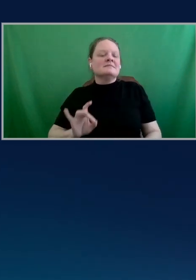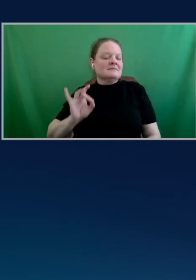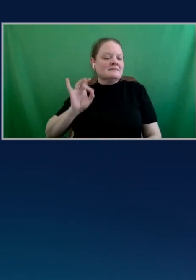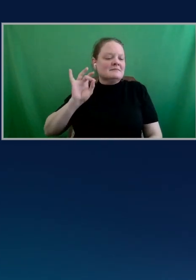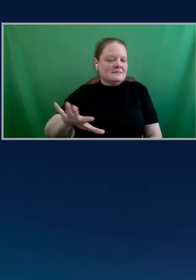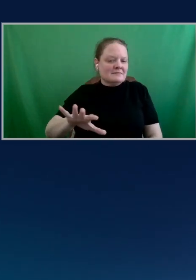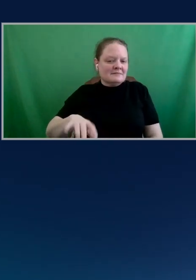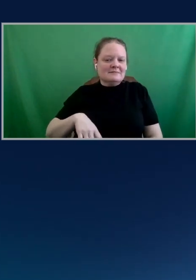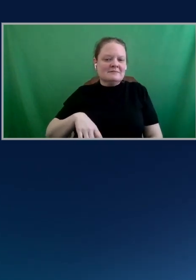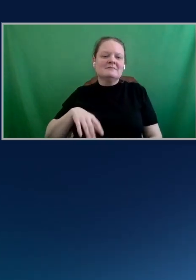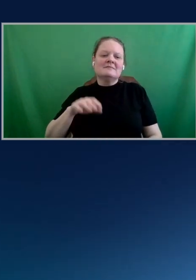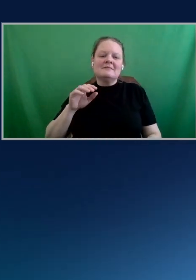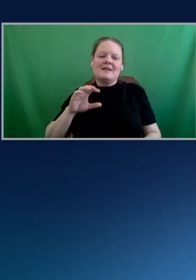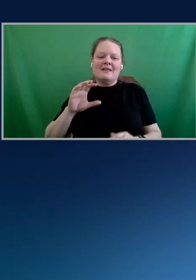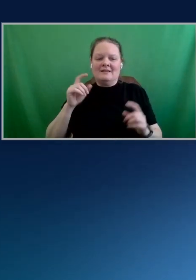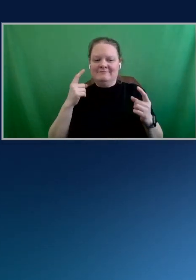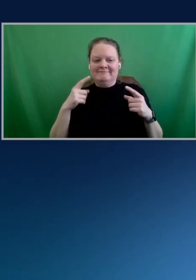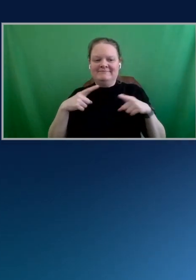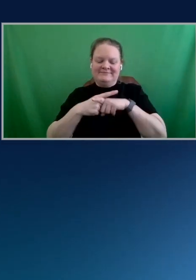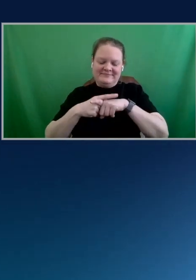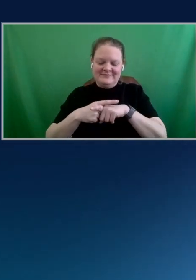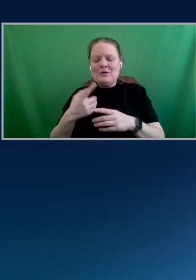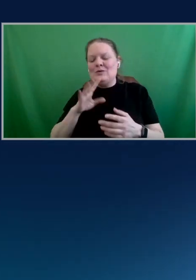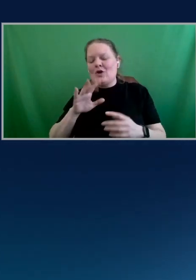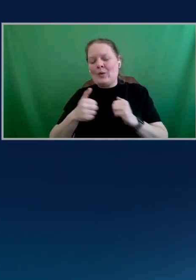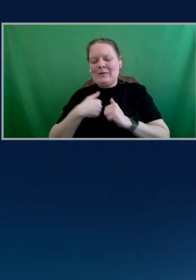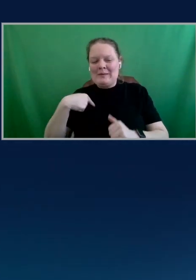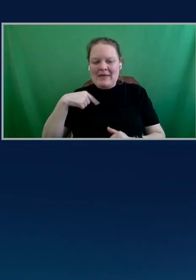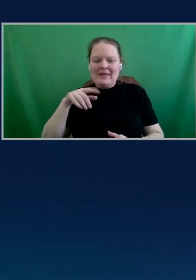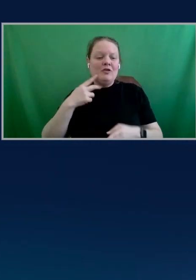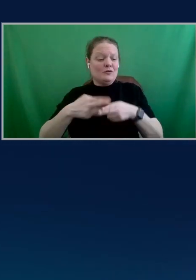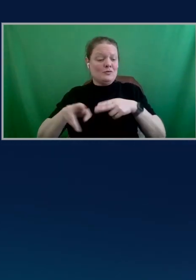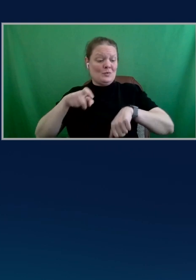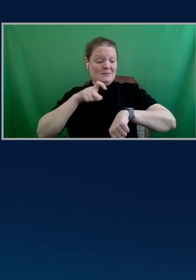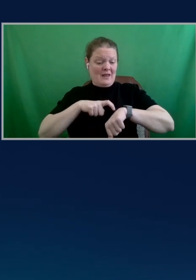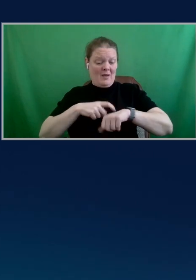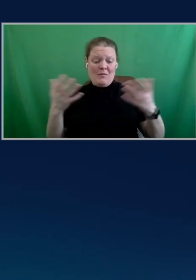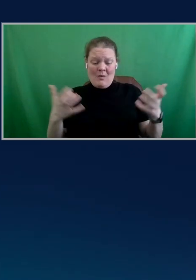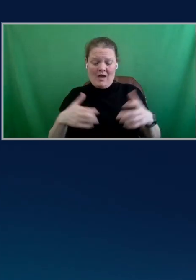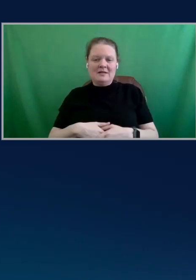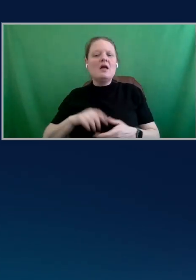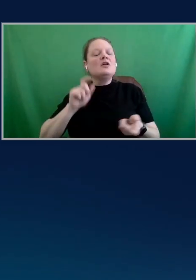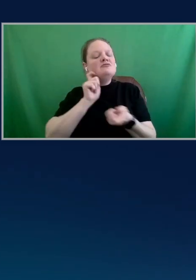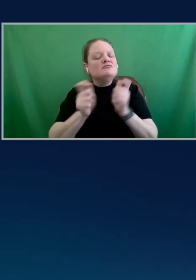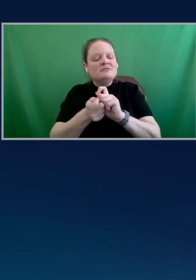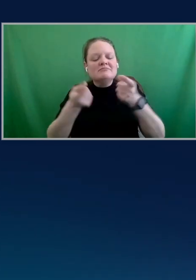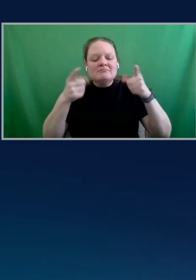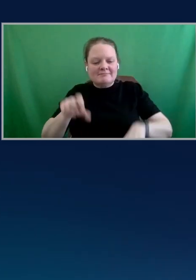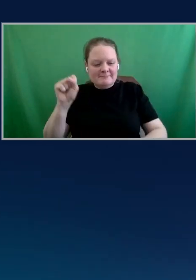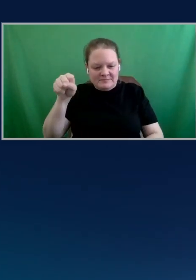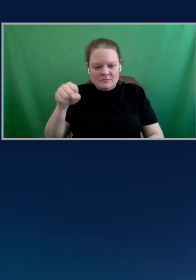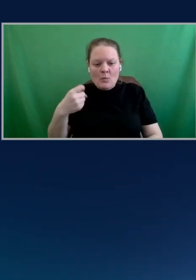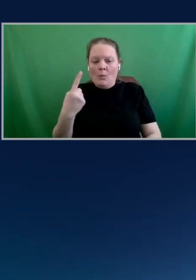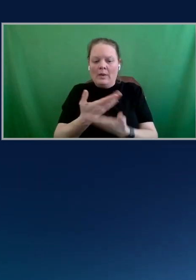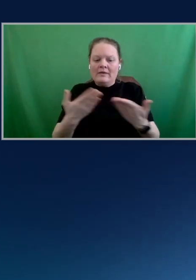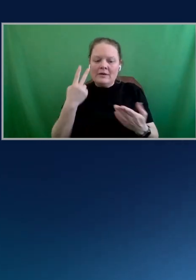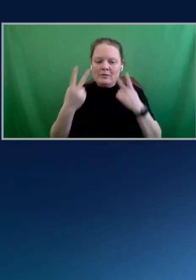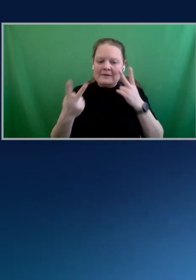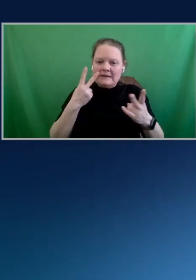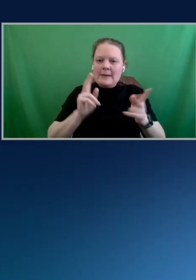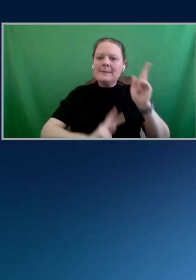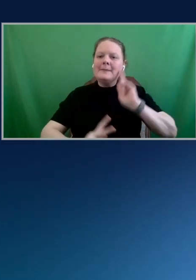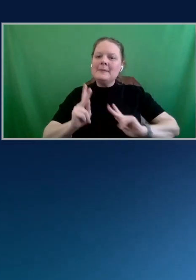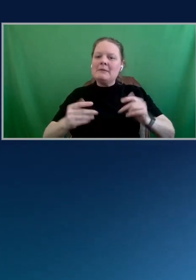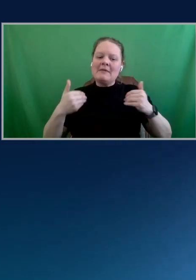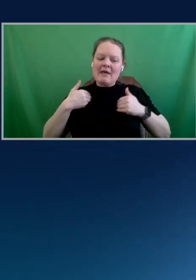thing, and you can talk. I think in the short term there's going to be changes, and I think one of the things that we've seen a lot are people who have tried to